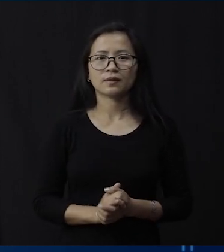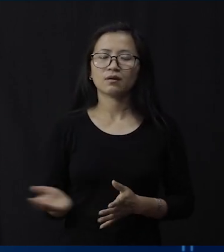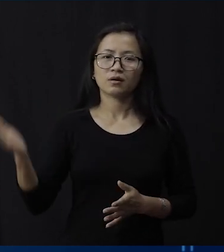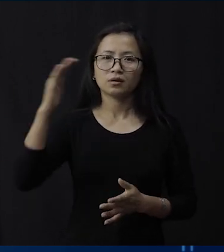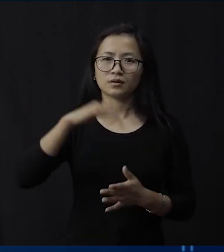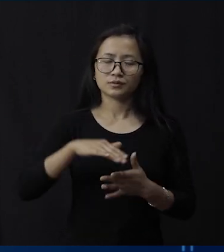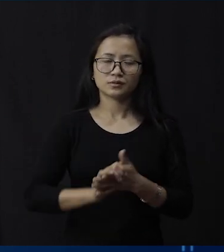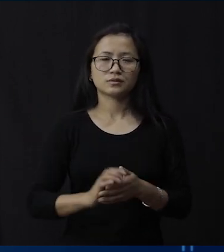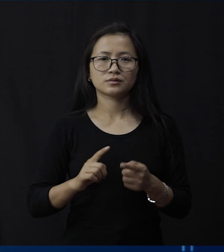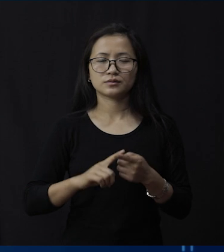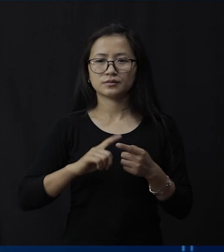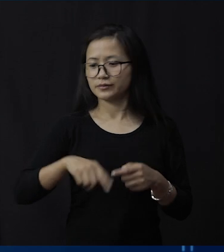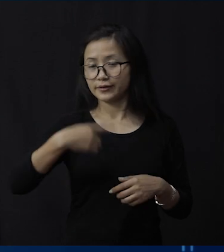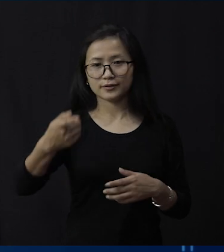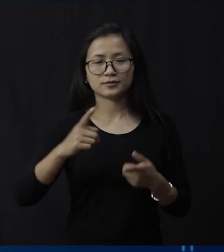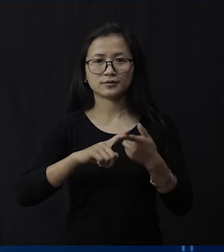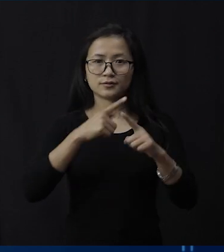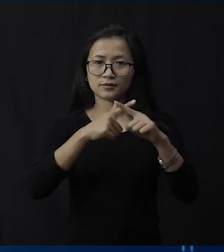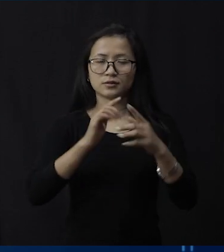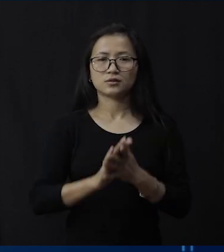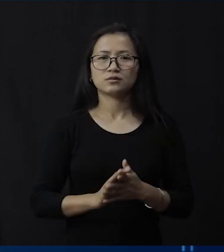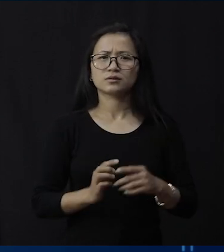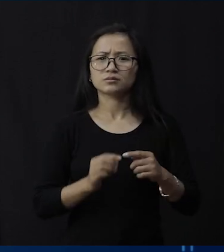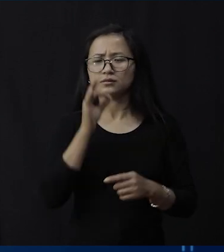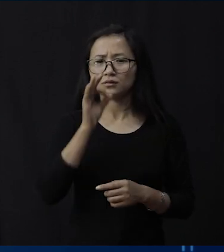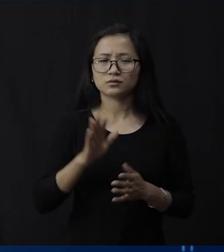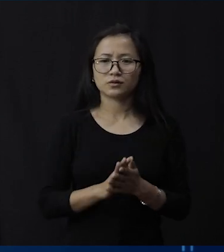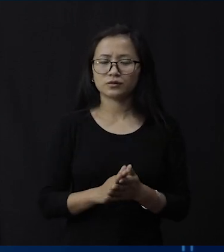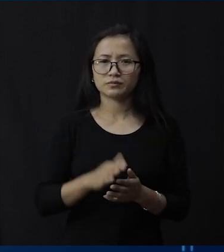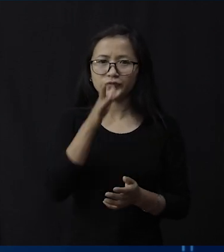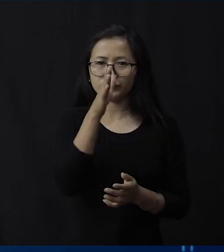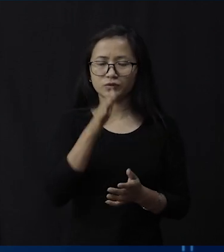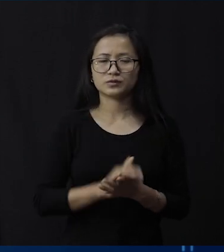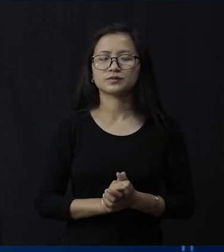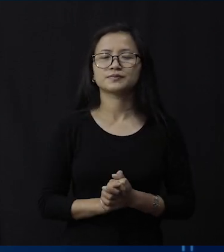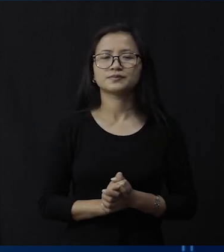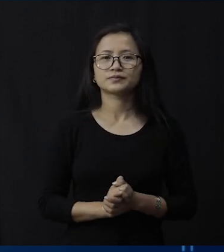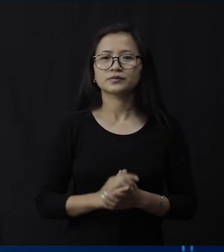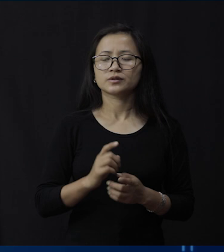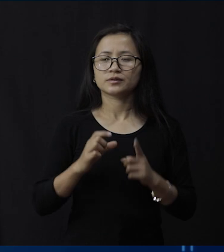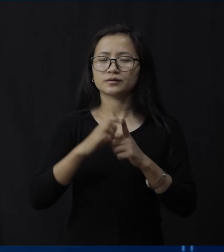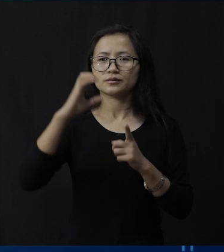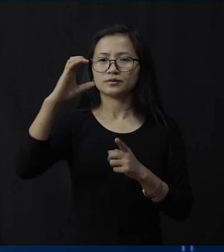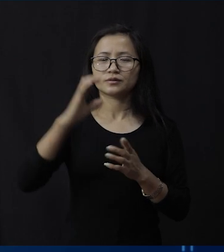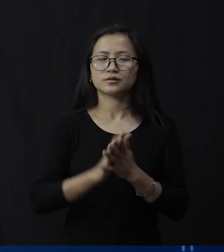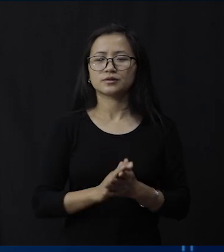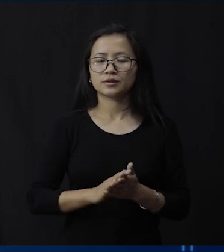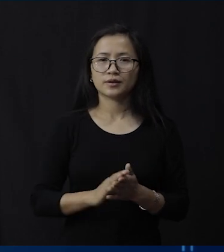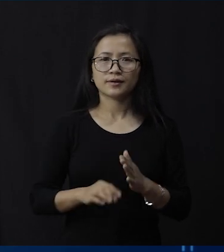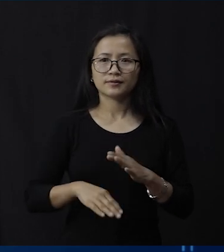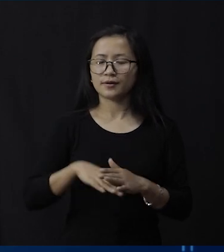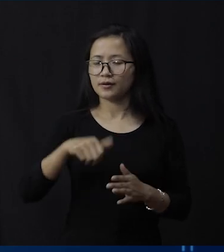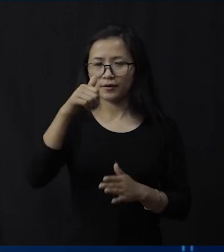Coming to the next exercise, true or false. The first one, the DC is the head of the